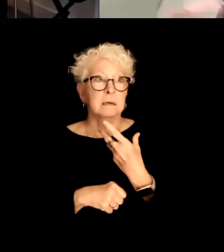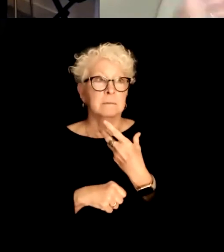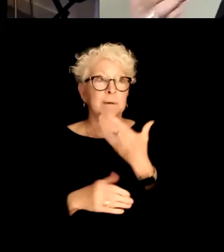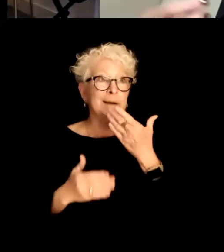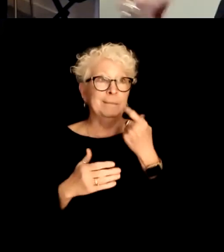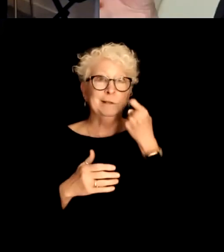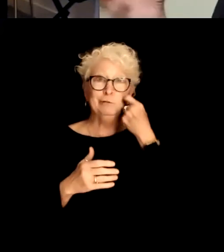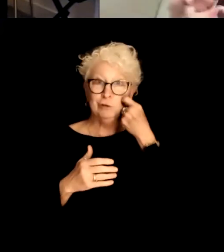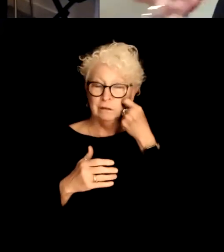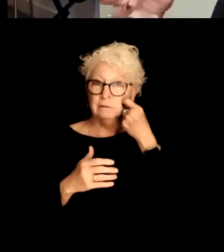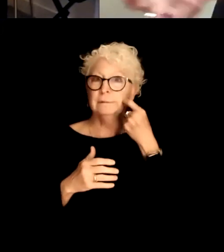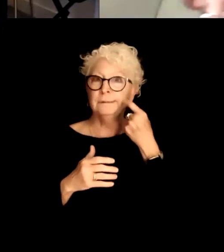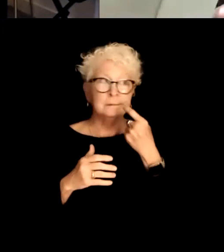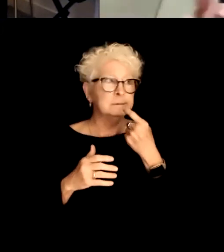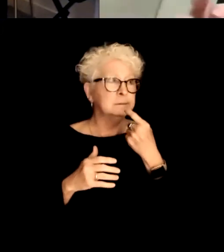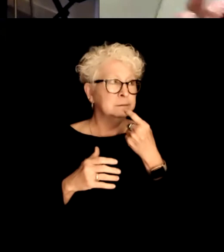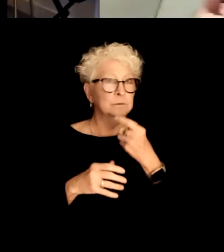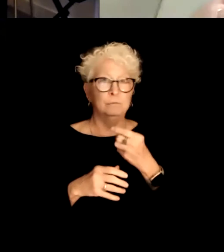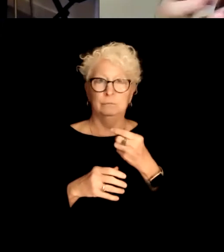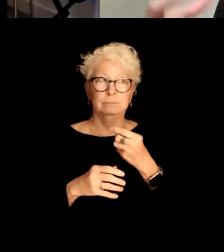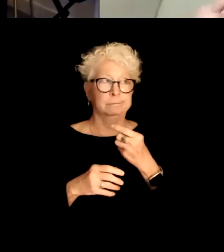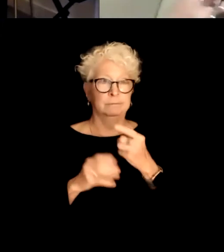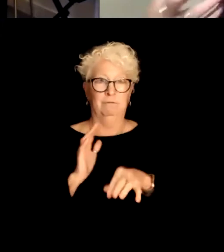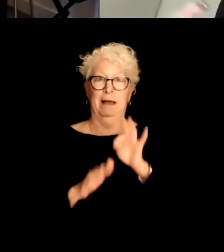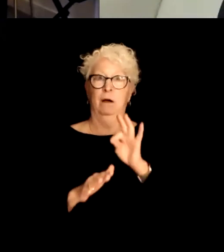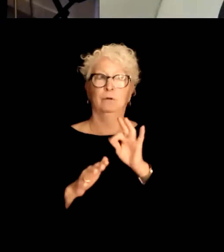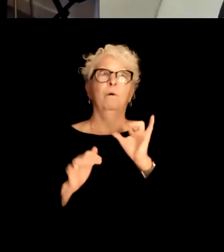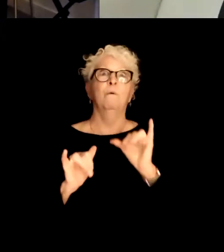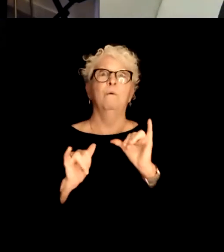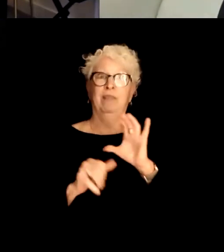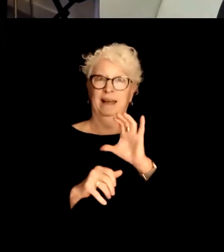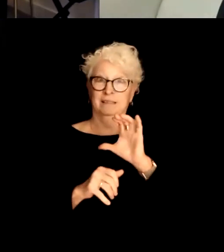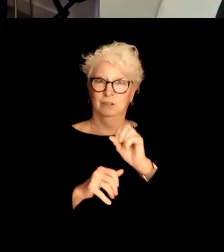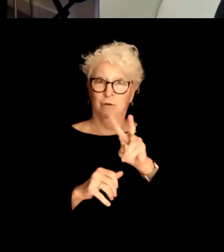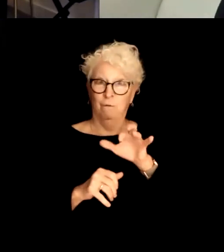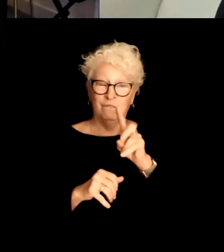have some thoughts about how those interactions happen